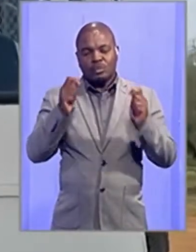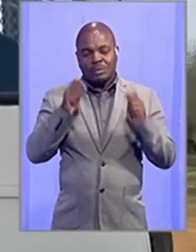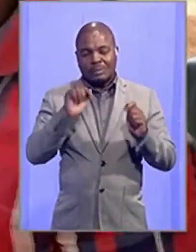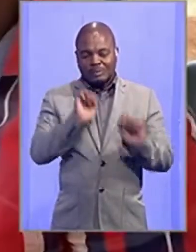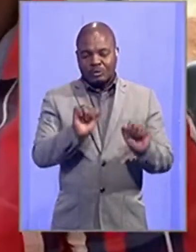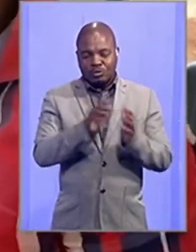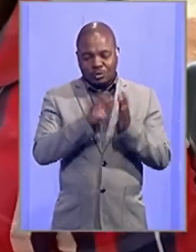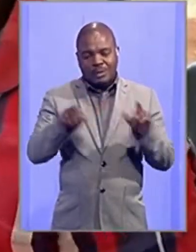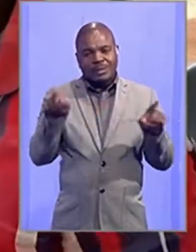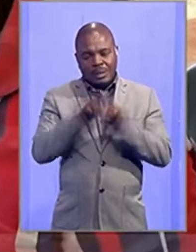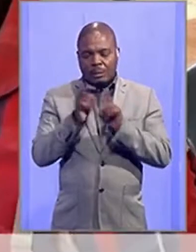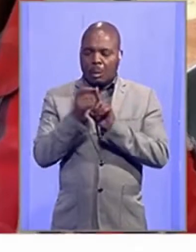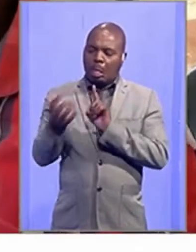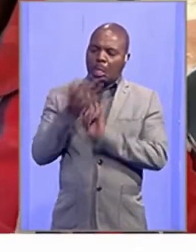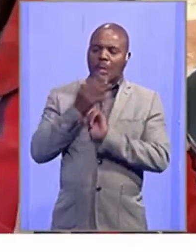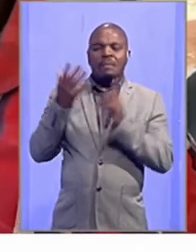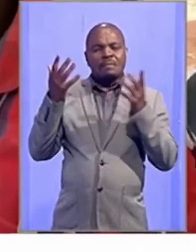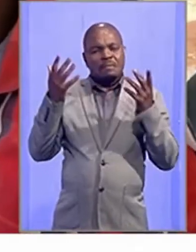setlhabelo